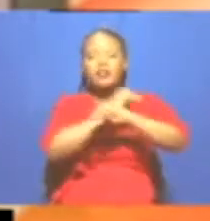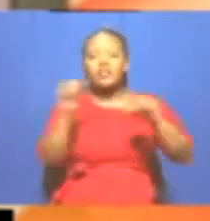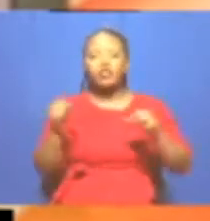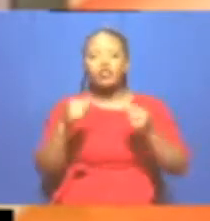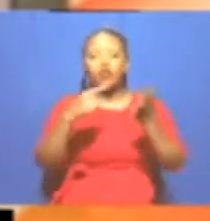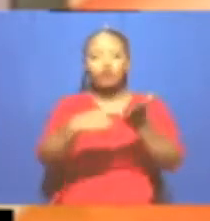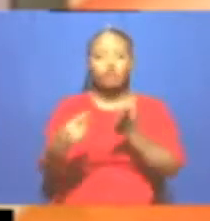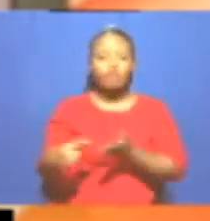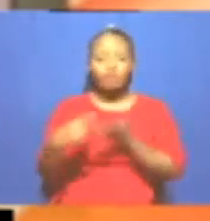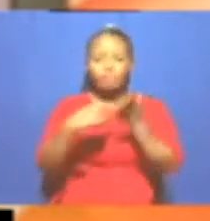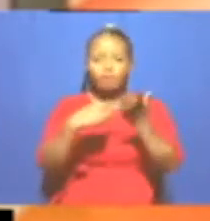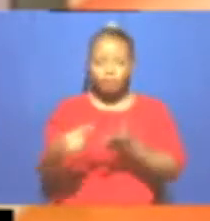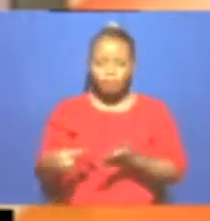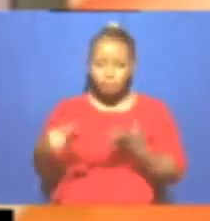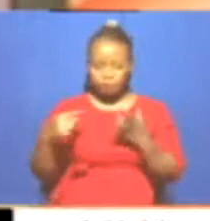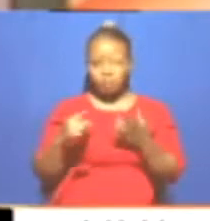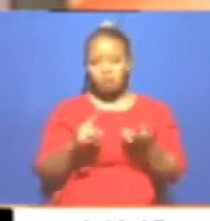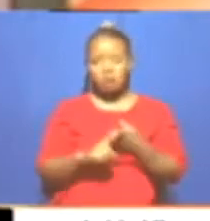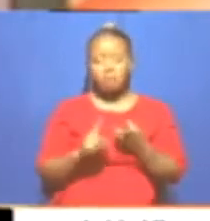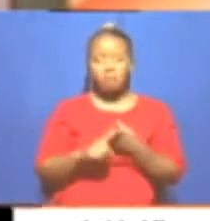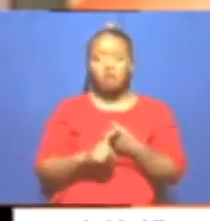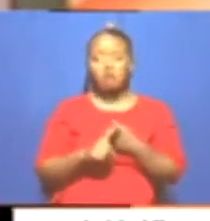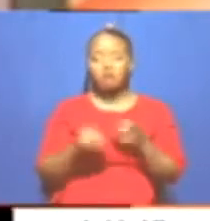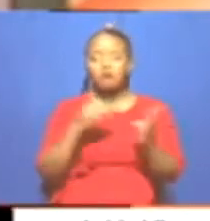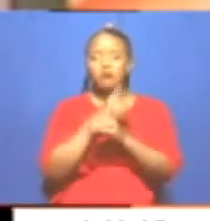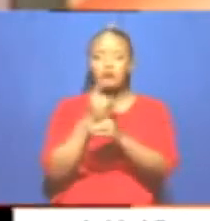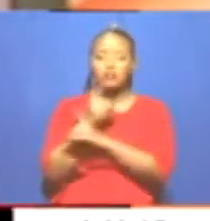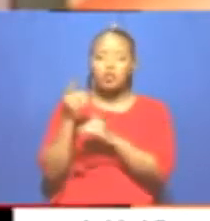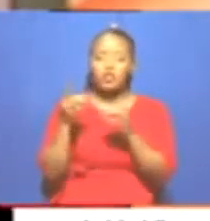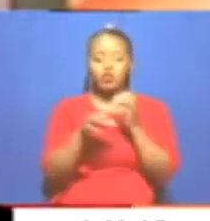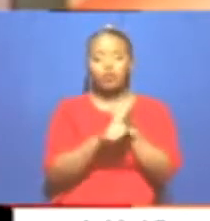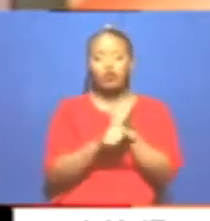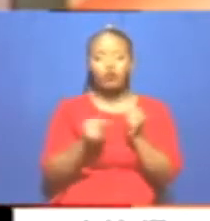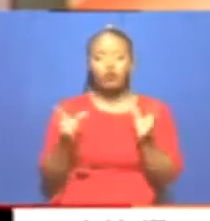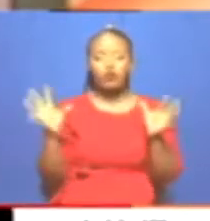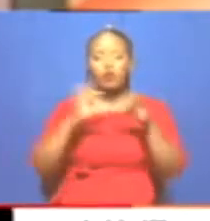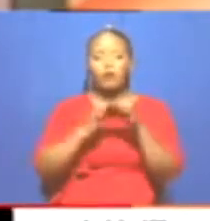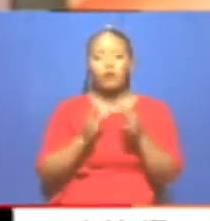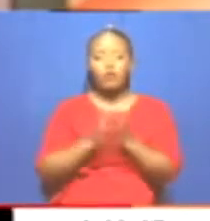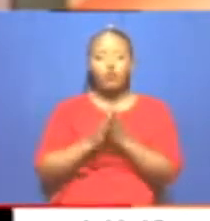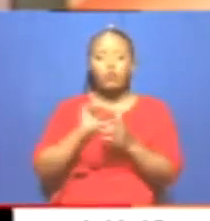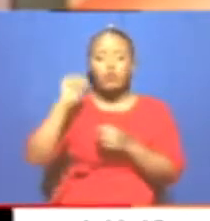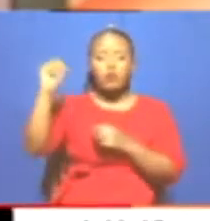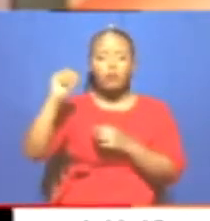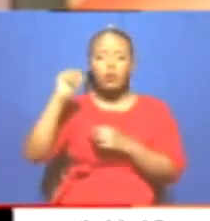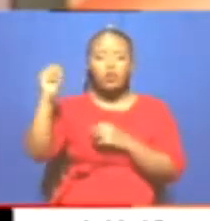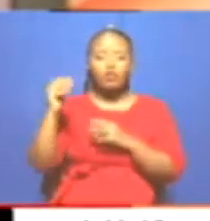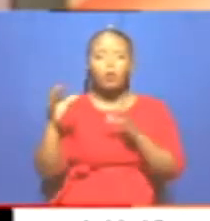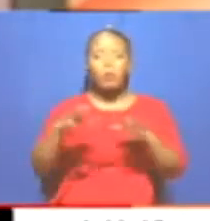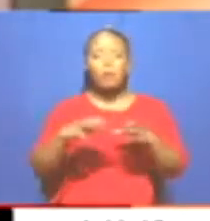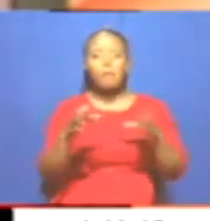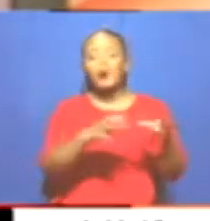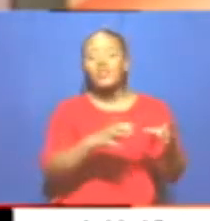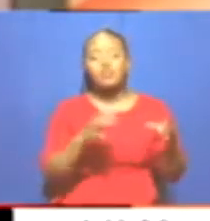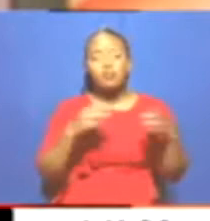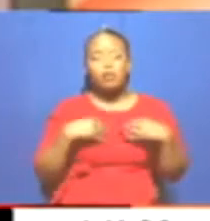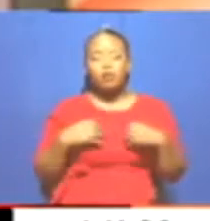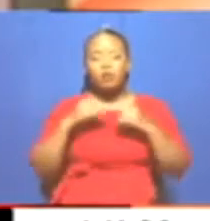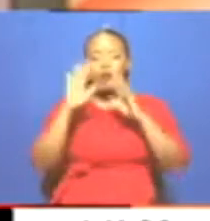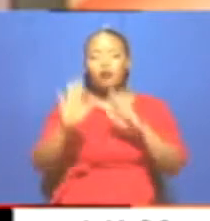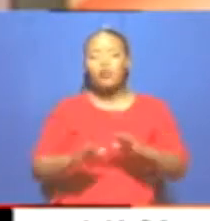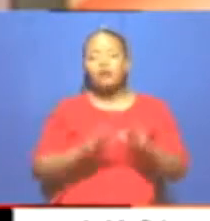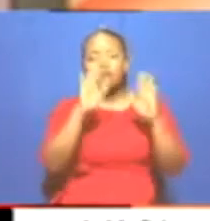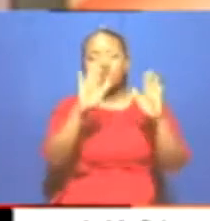Council of Kenya, the Kenya Editors Guild will collaborate with political parties to hold the debate, which is geared towards helping